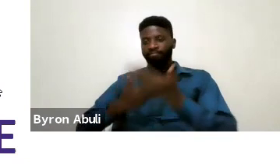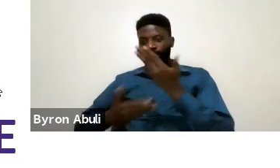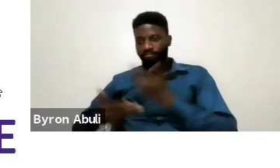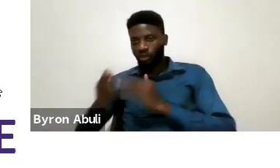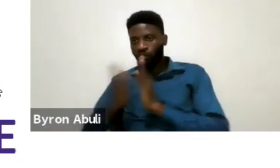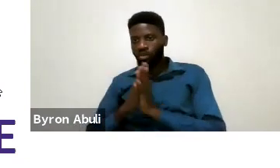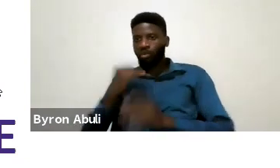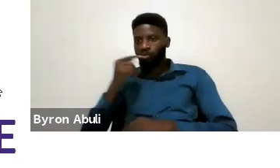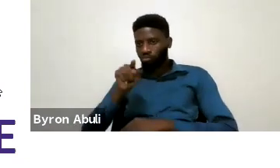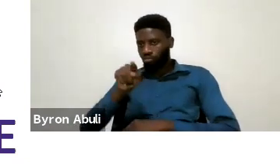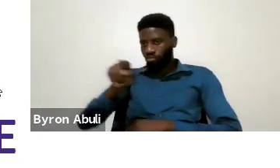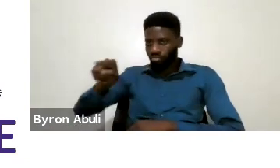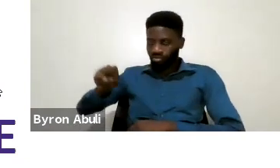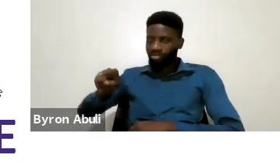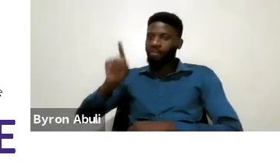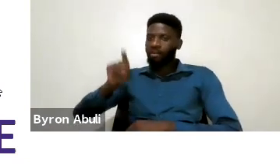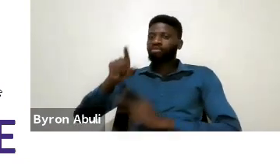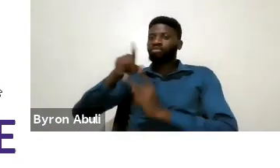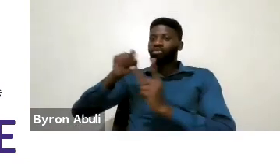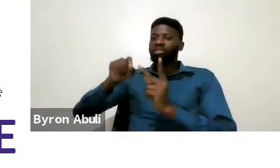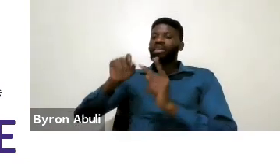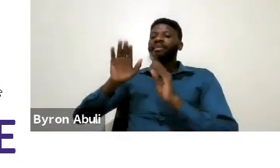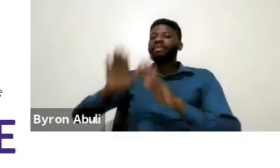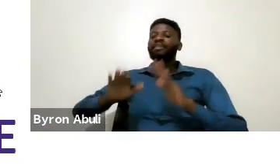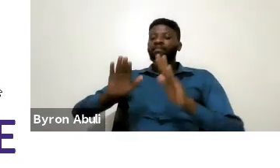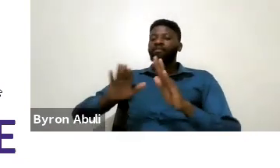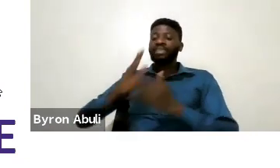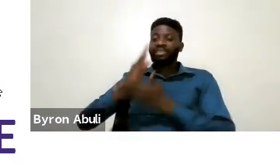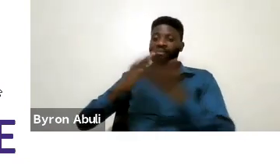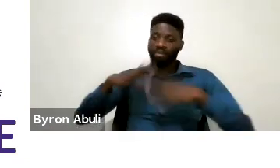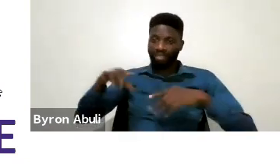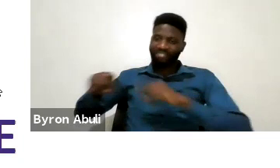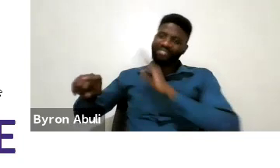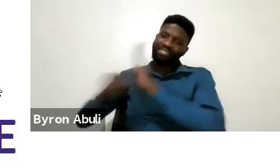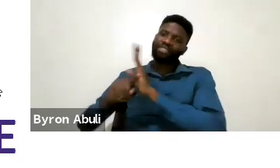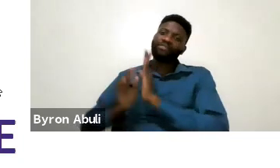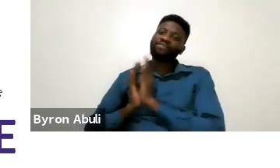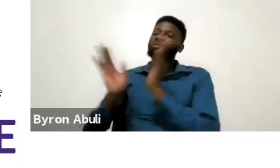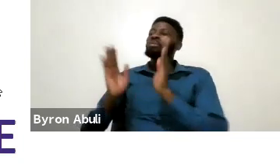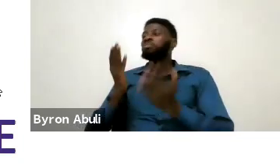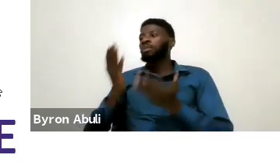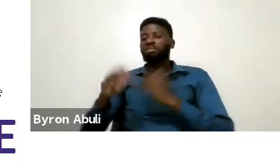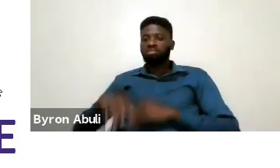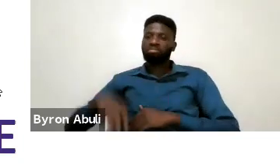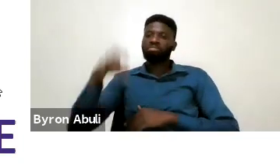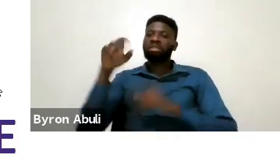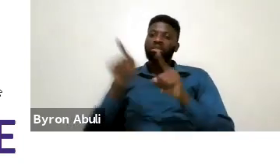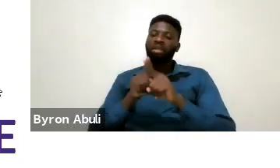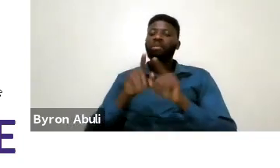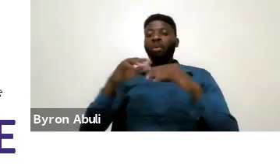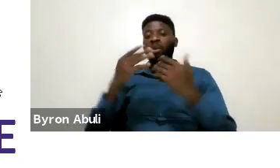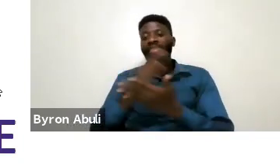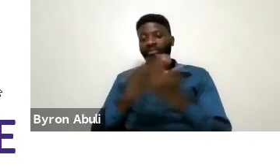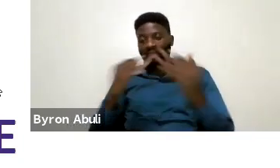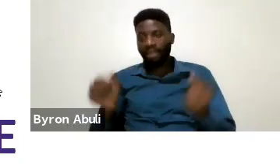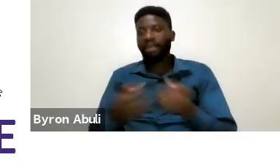who are just generally negative. Either that is how they grew up or something happened to them that they just ended up becoming people who are